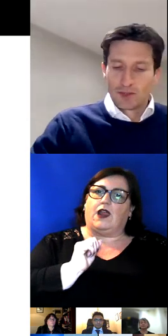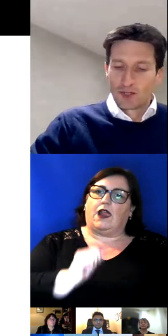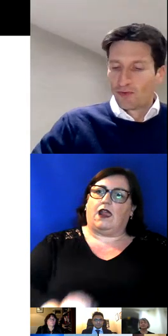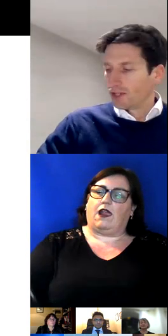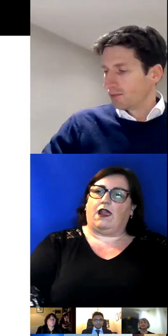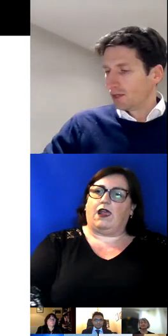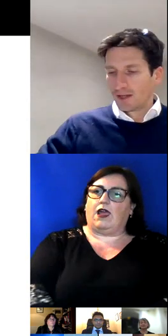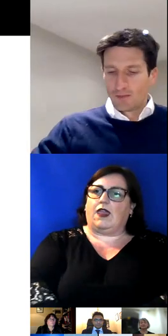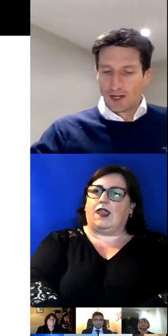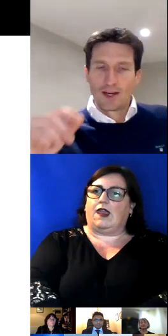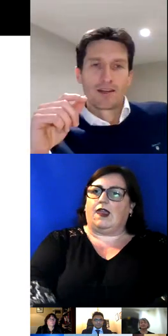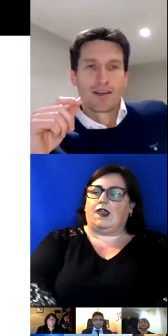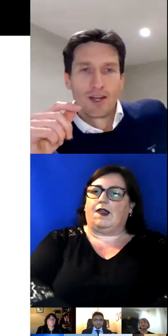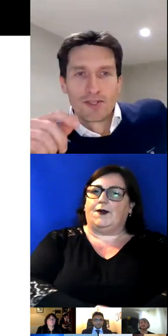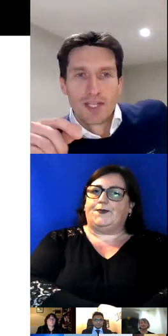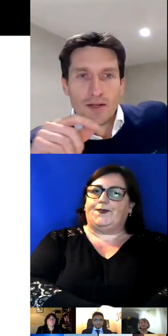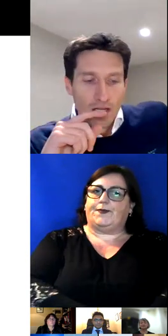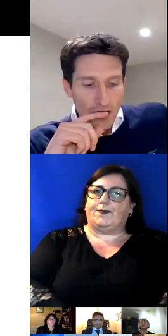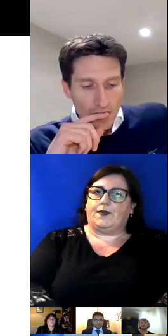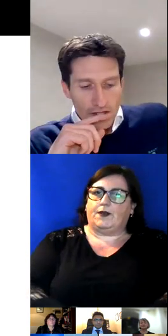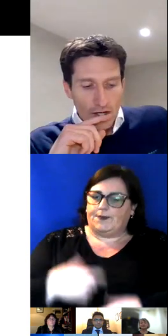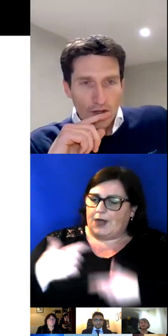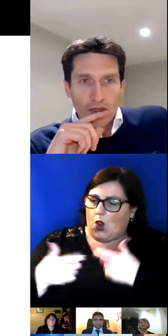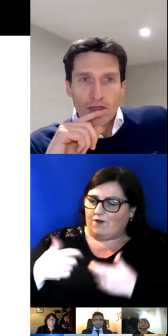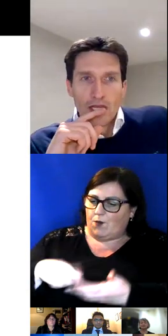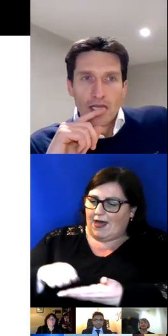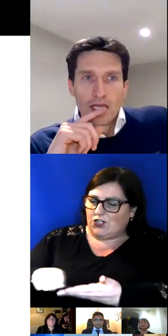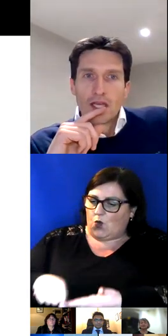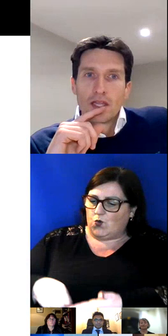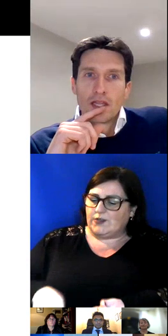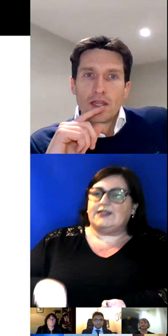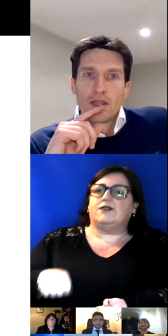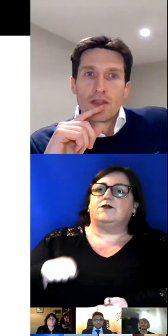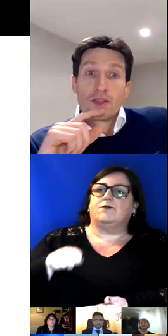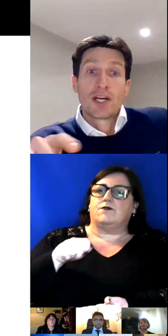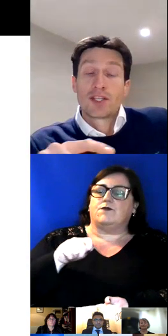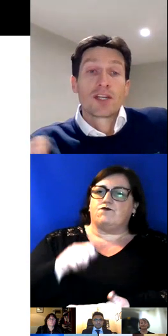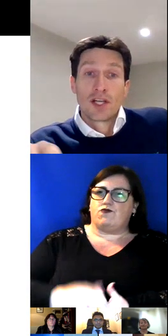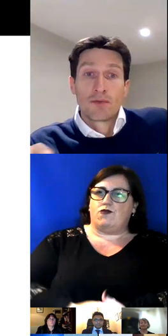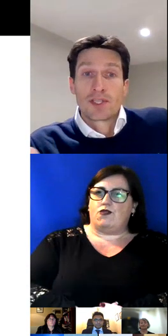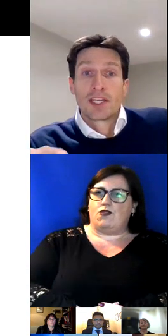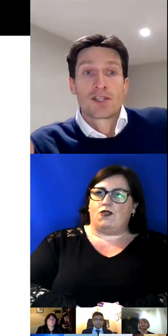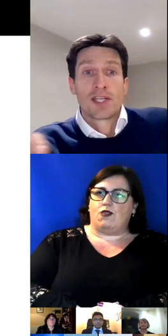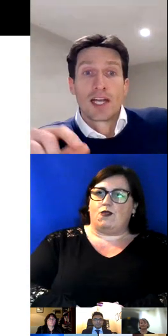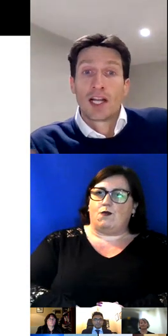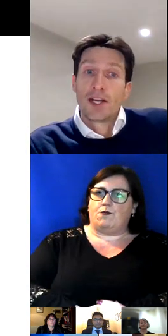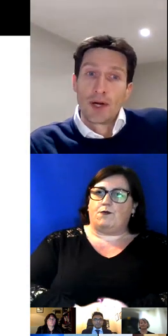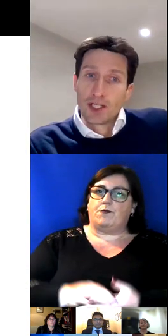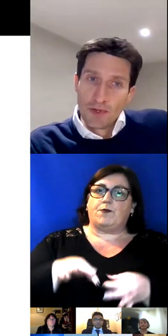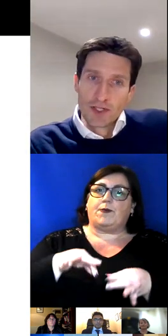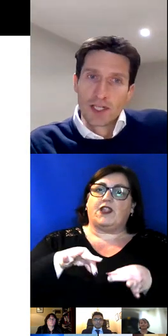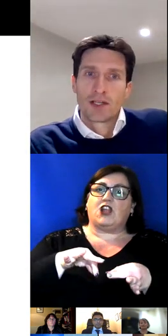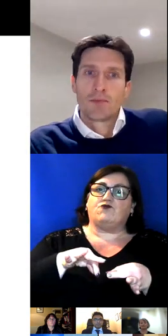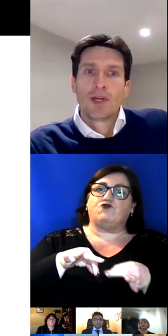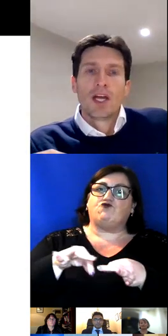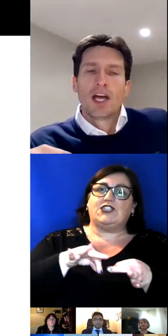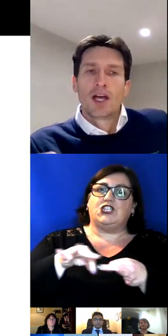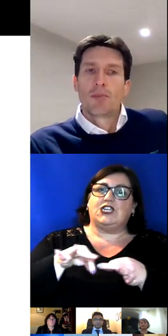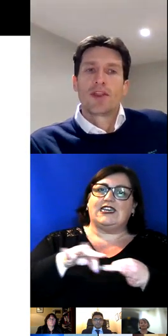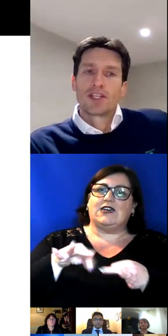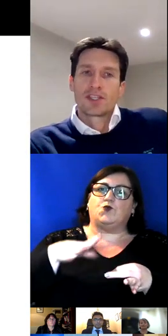right, fine. Let me just refer to my notes then. So the strategy itself is there to set a clear direction for the